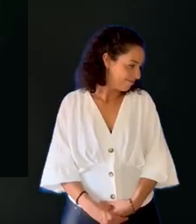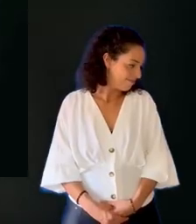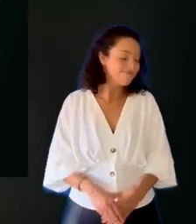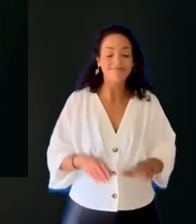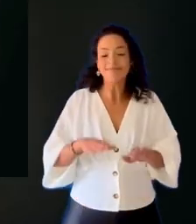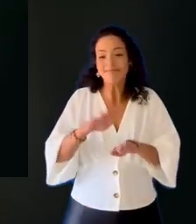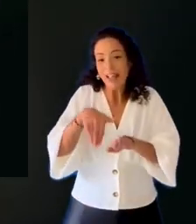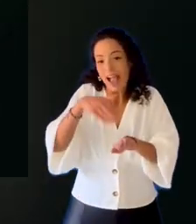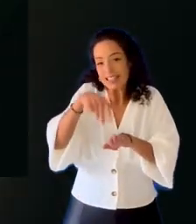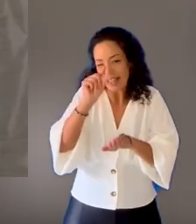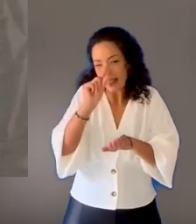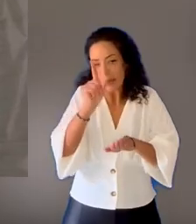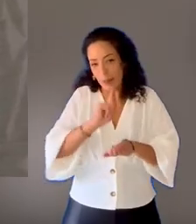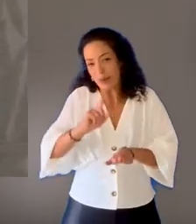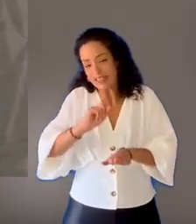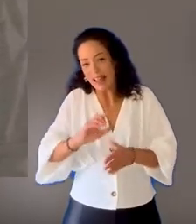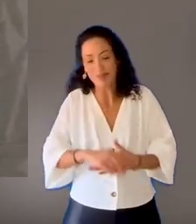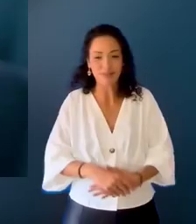Skate a bit too.